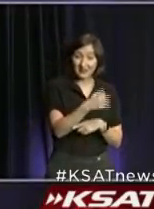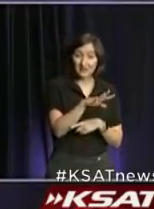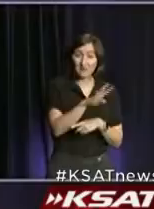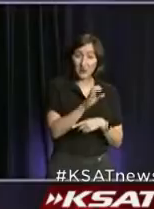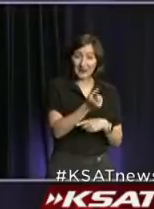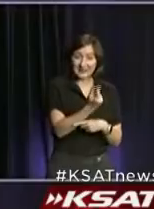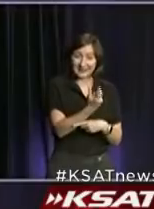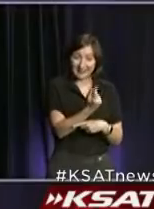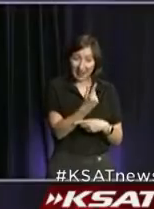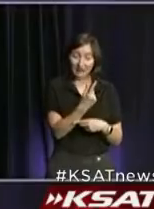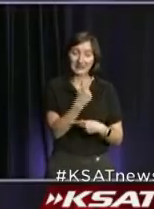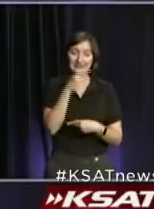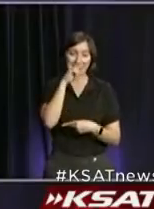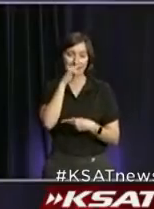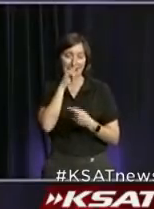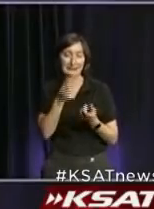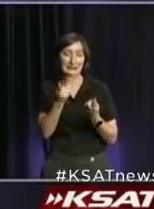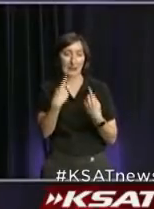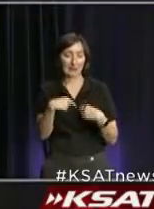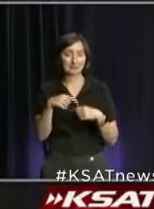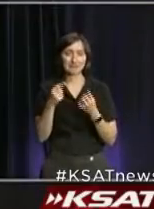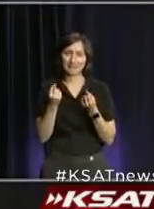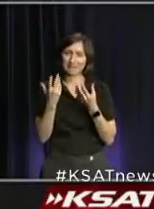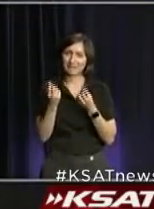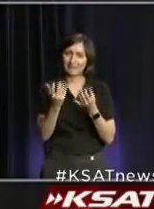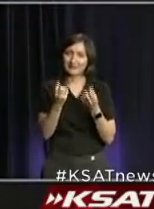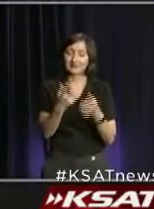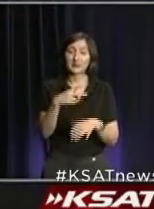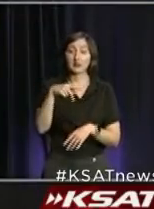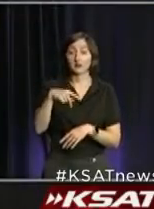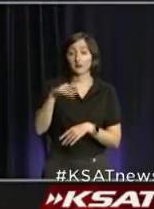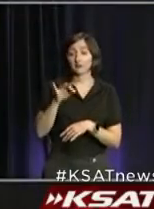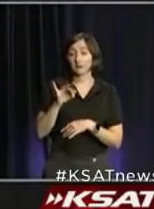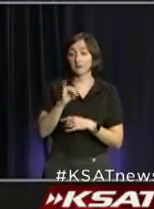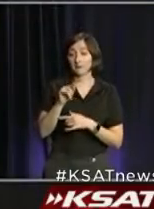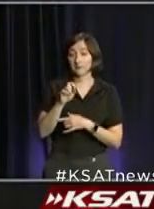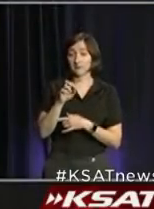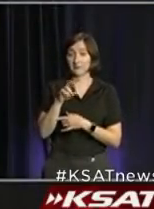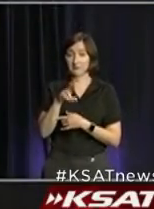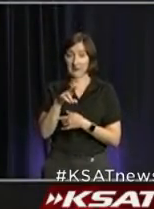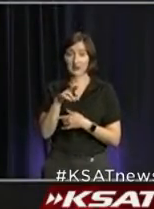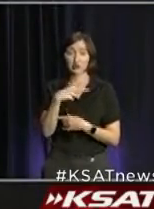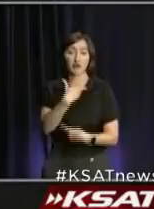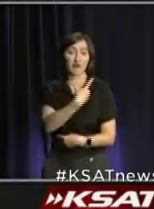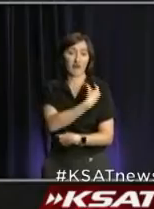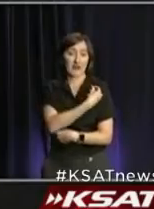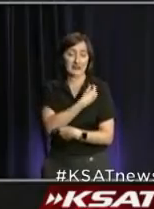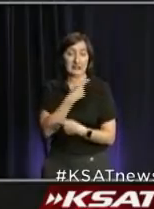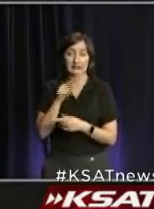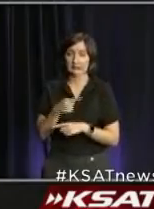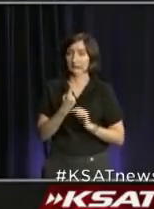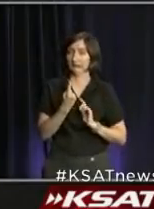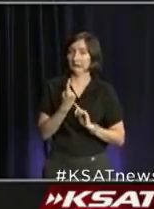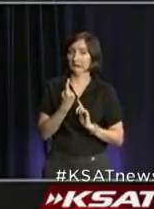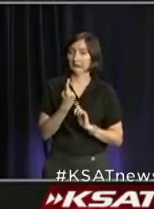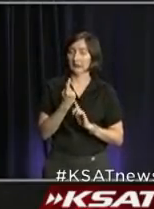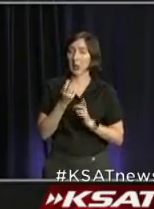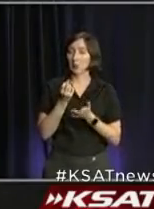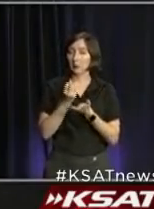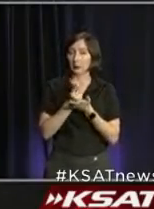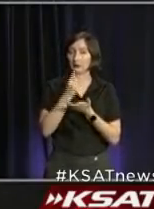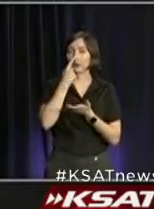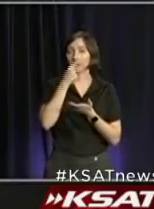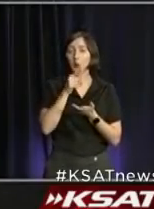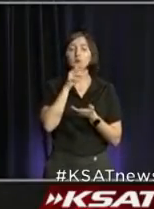in. The Pfizer vaccine is the only vaccine approved for 12 to 15-year-olds. It's important to note that only locations providing the